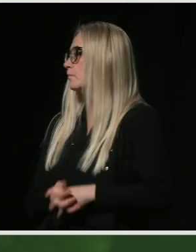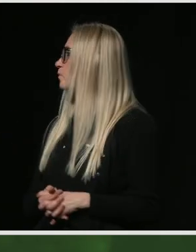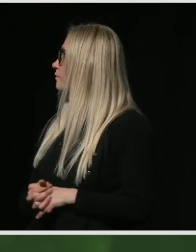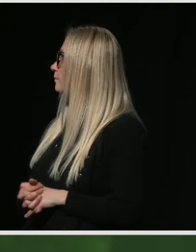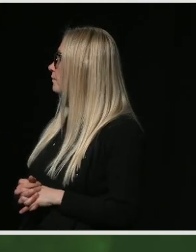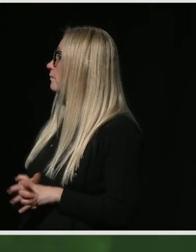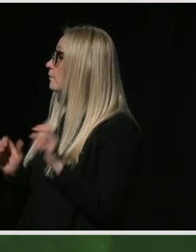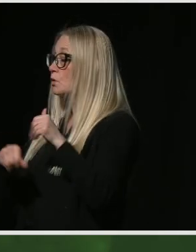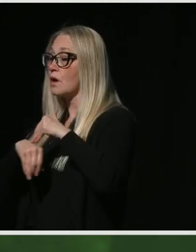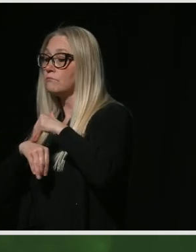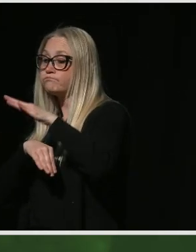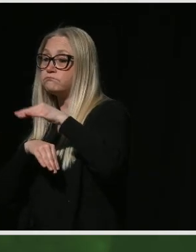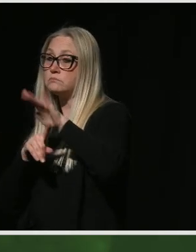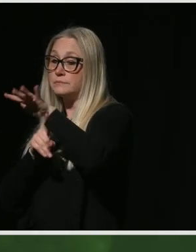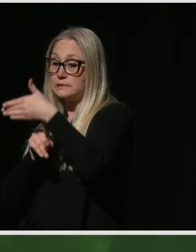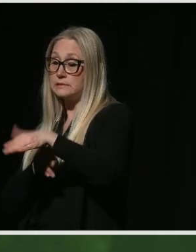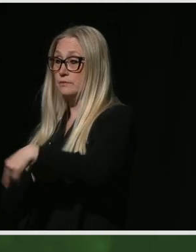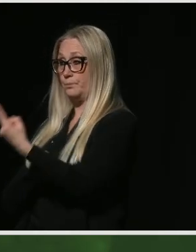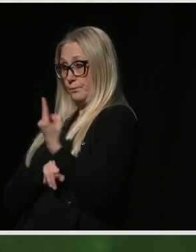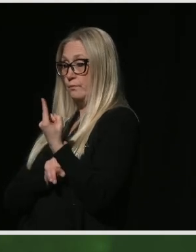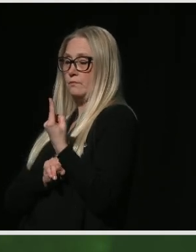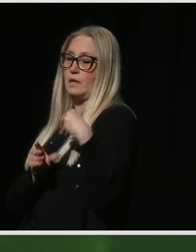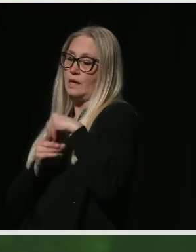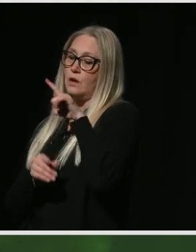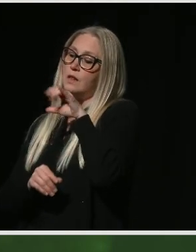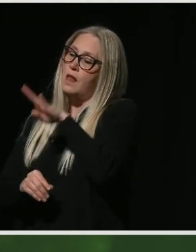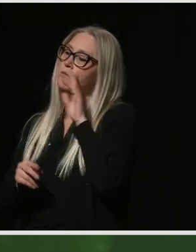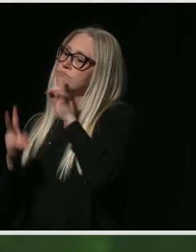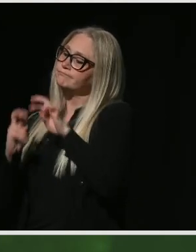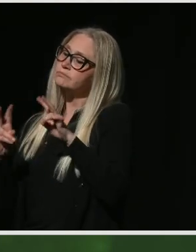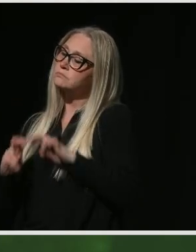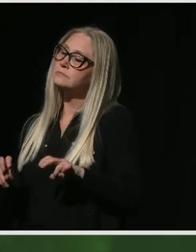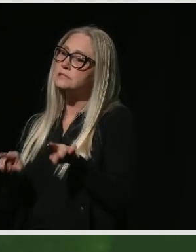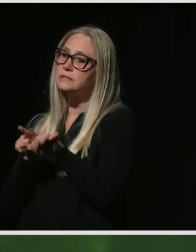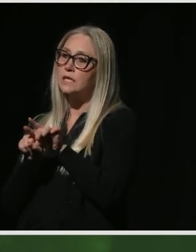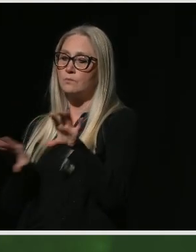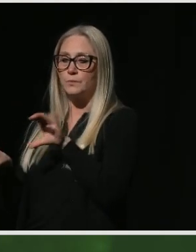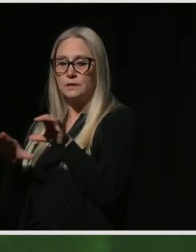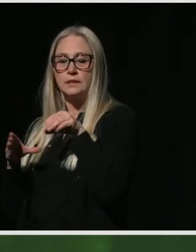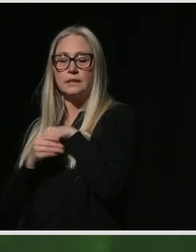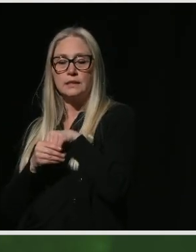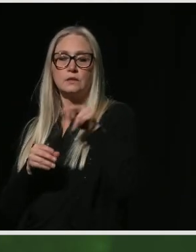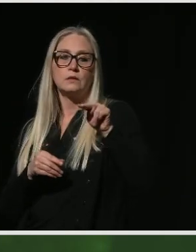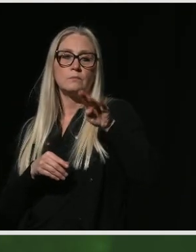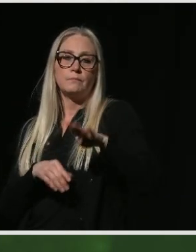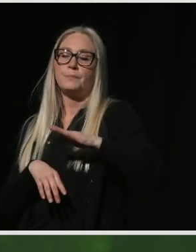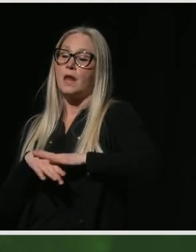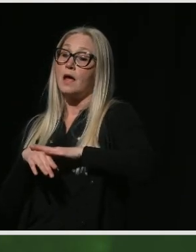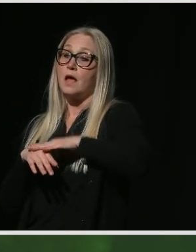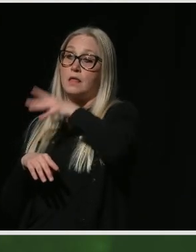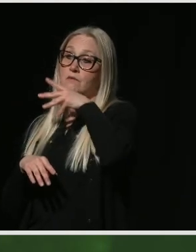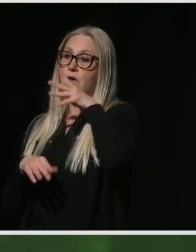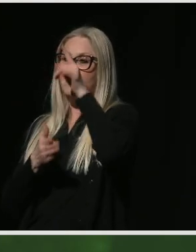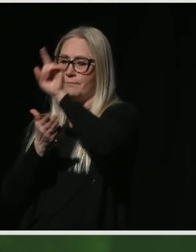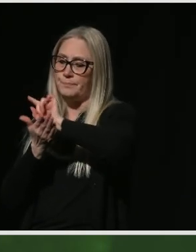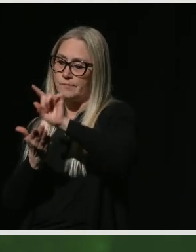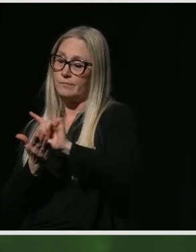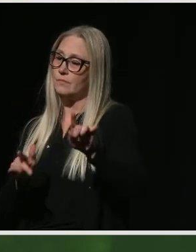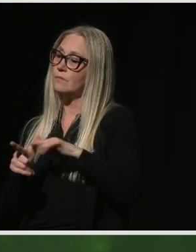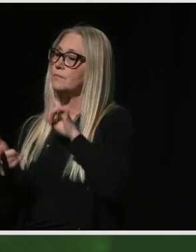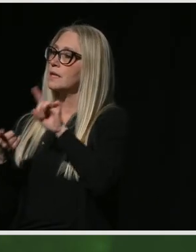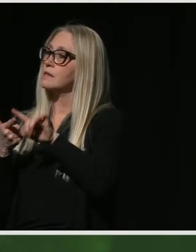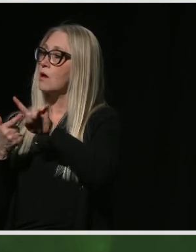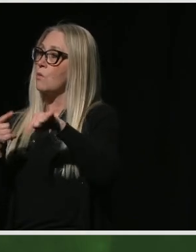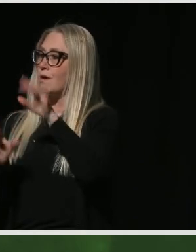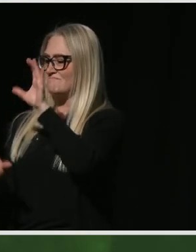can send off a leaf to a lab to get it analyzed like we did back in New Brunswick on the farm every week. But by the time the